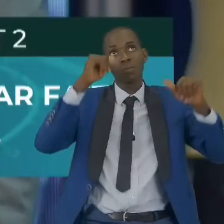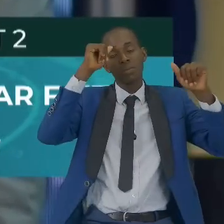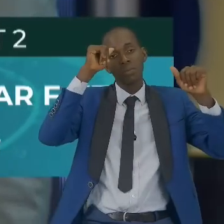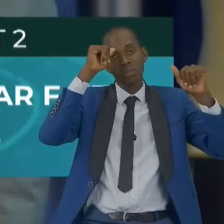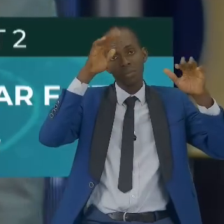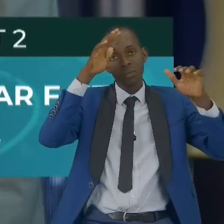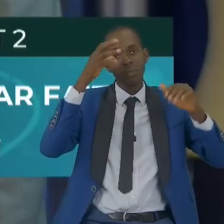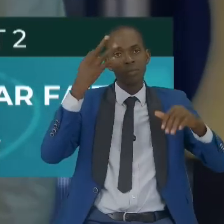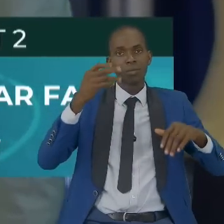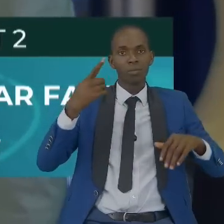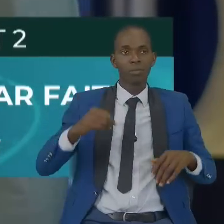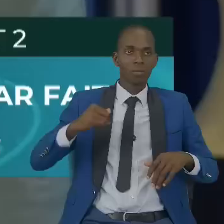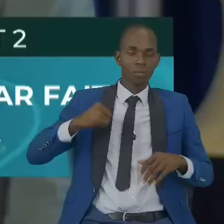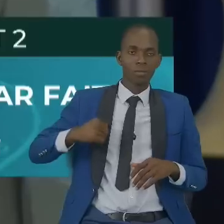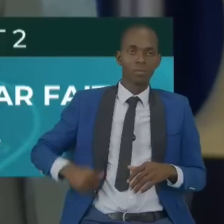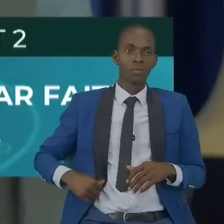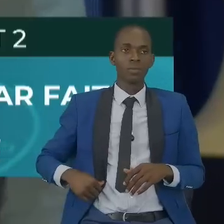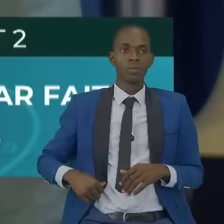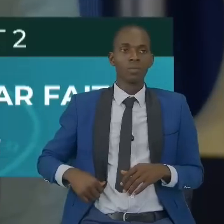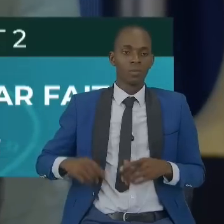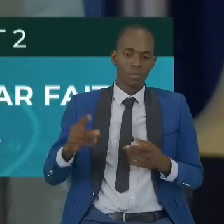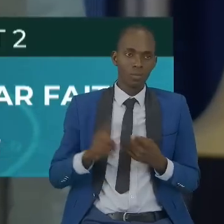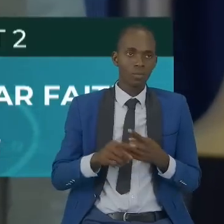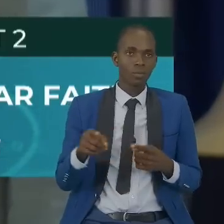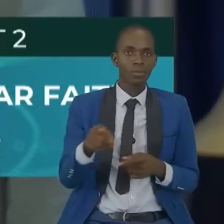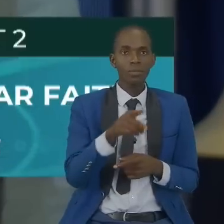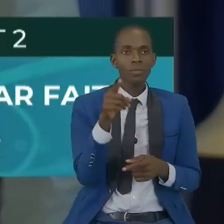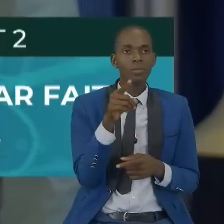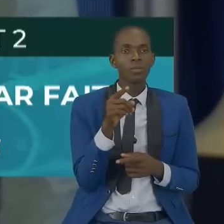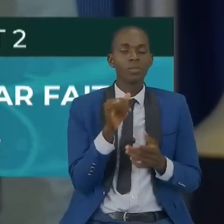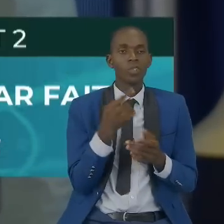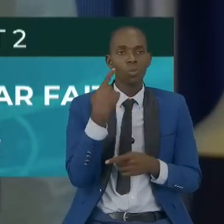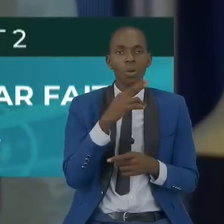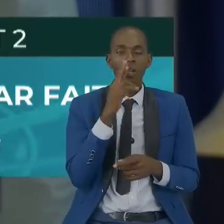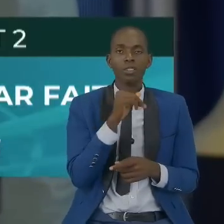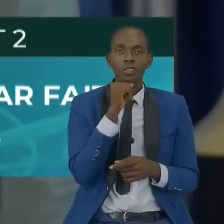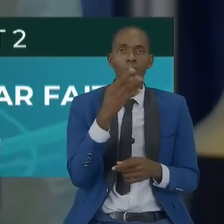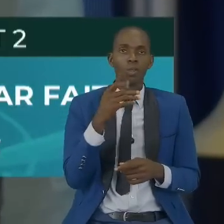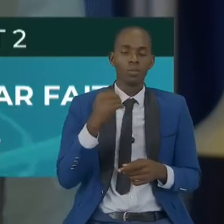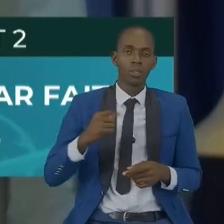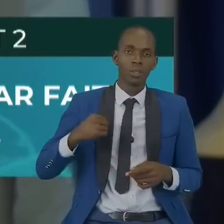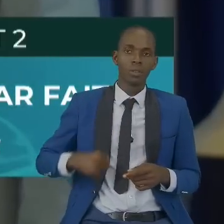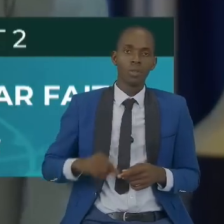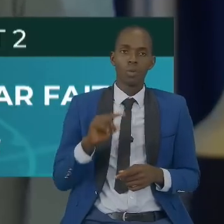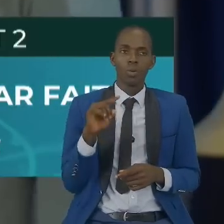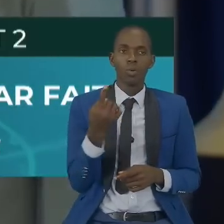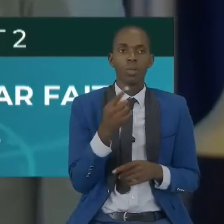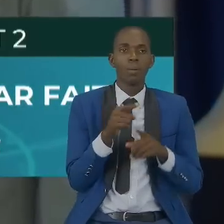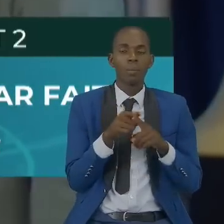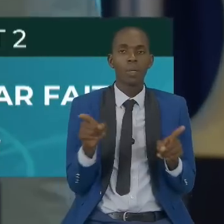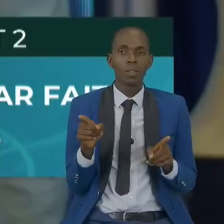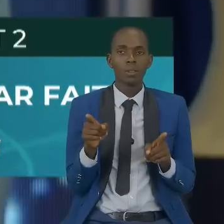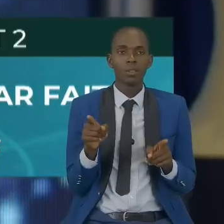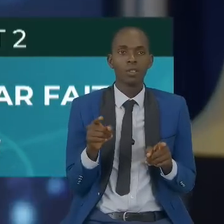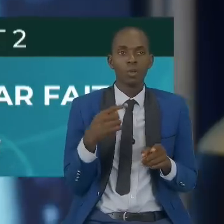the circumcision, to them who are not of the circumcision only, but